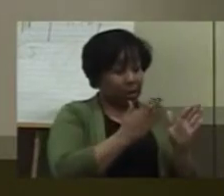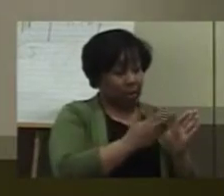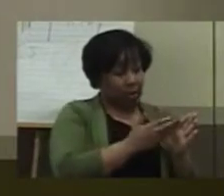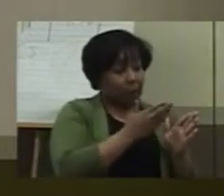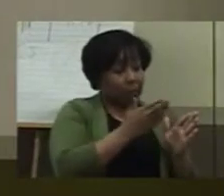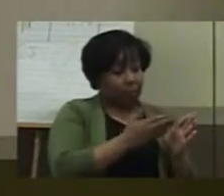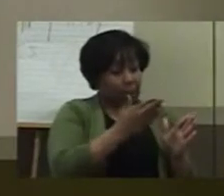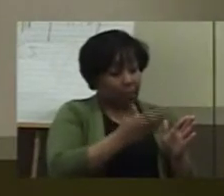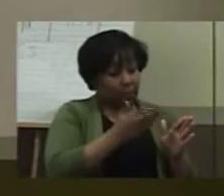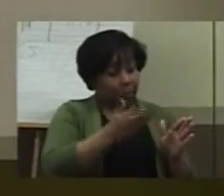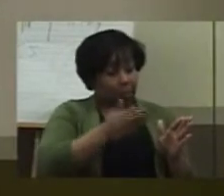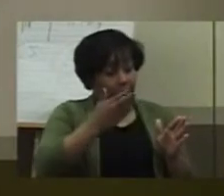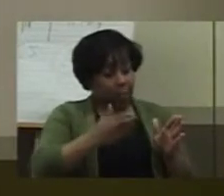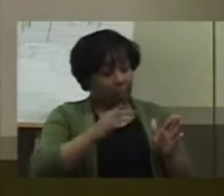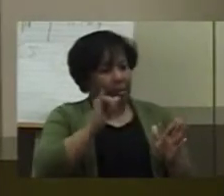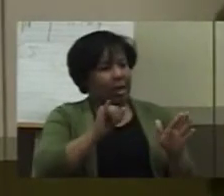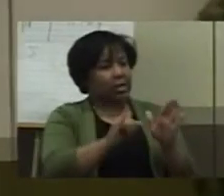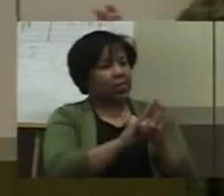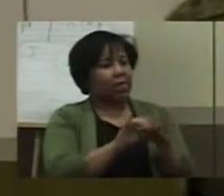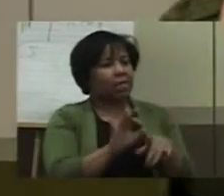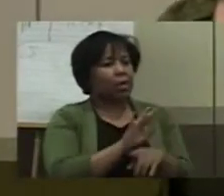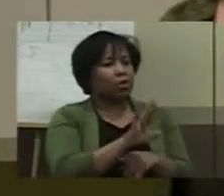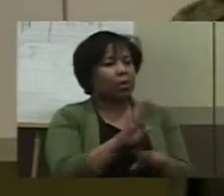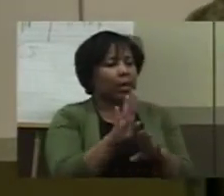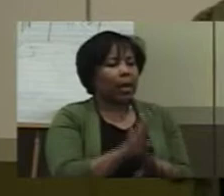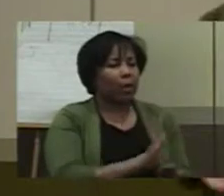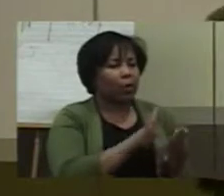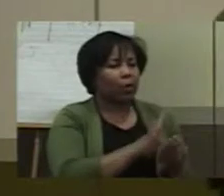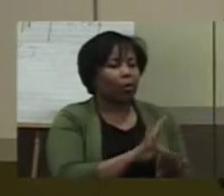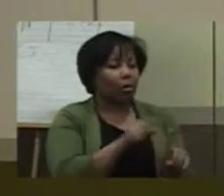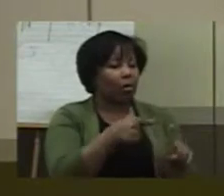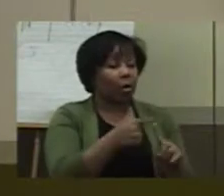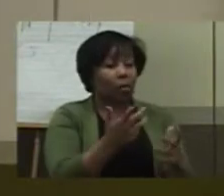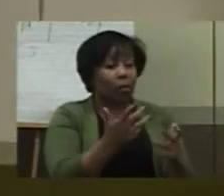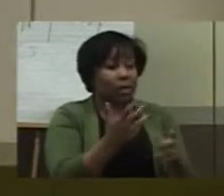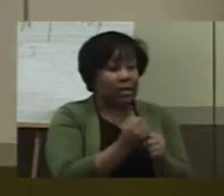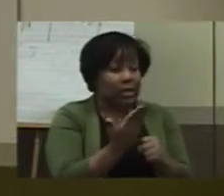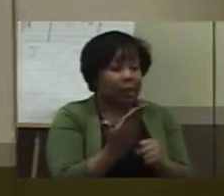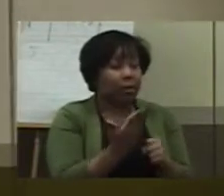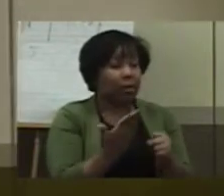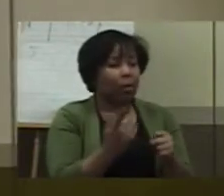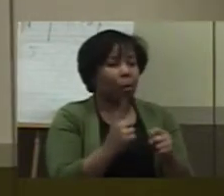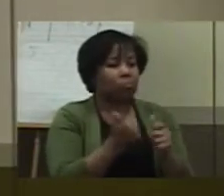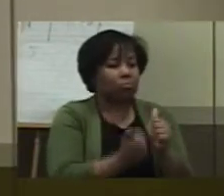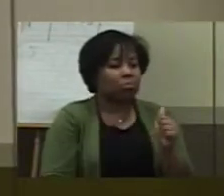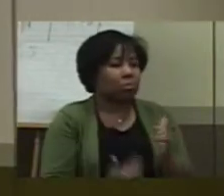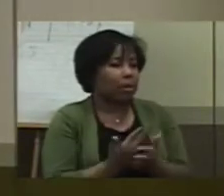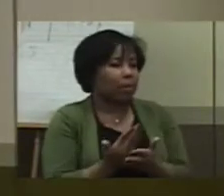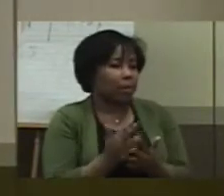identify the function of the behavior, which is either to get something or to get away from something.